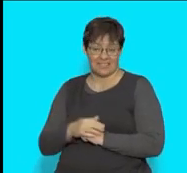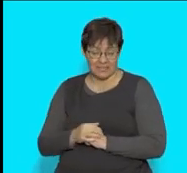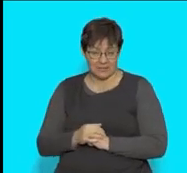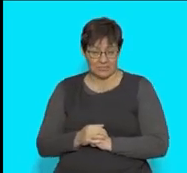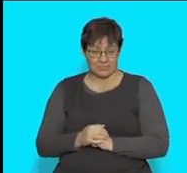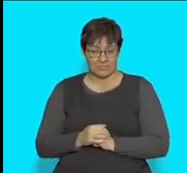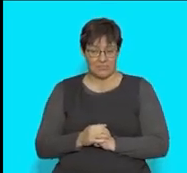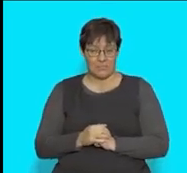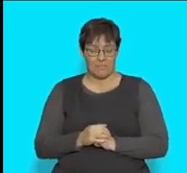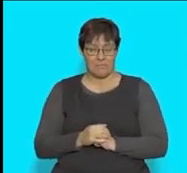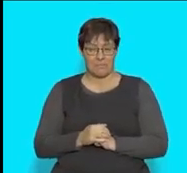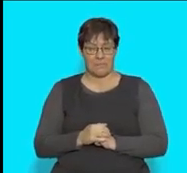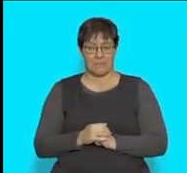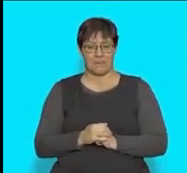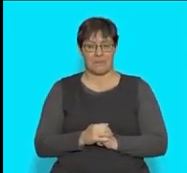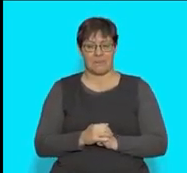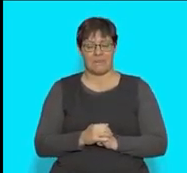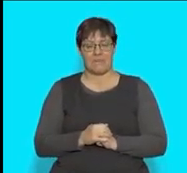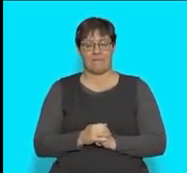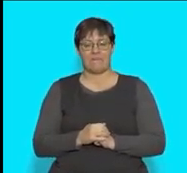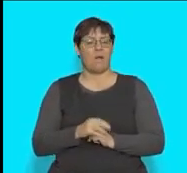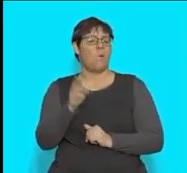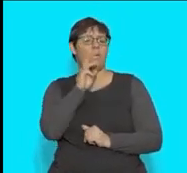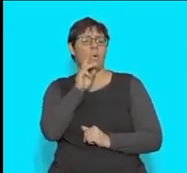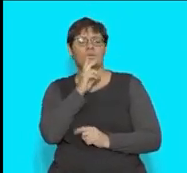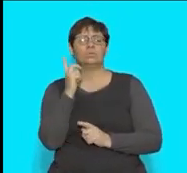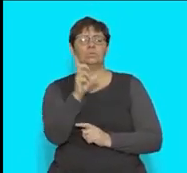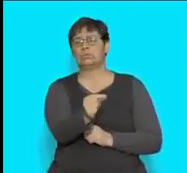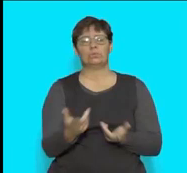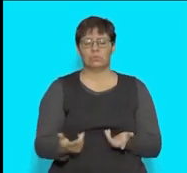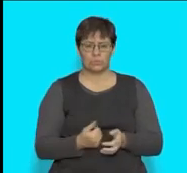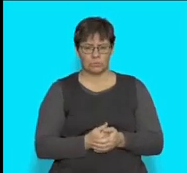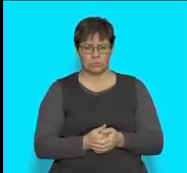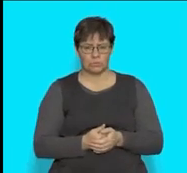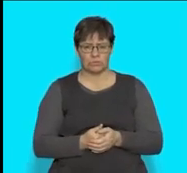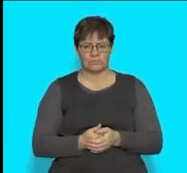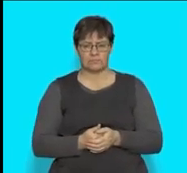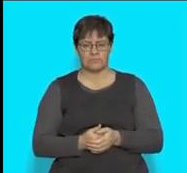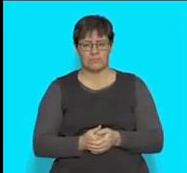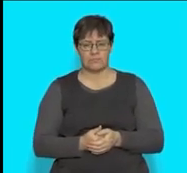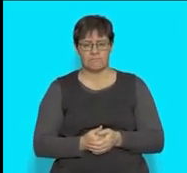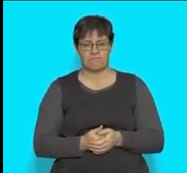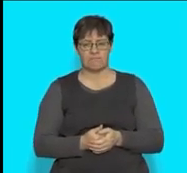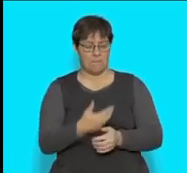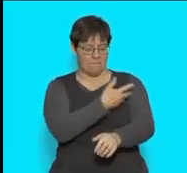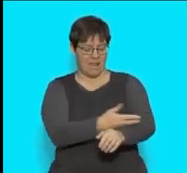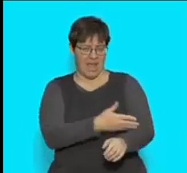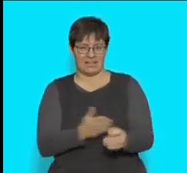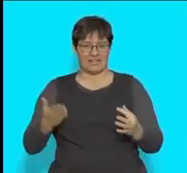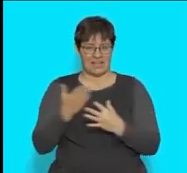Water. Okay? And where does this water go? This water goes into your